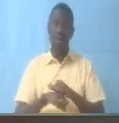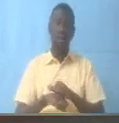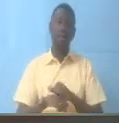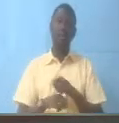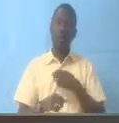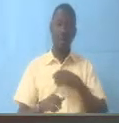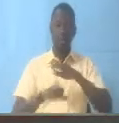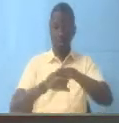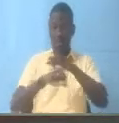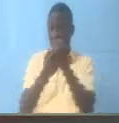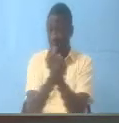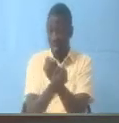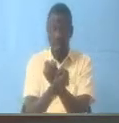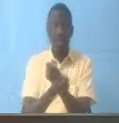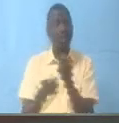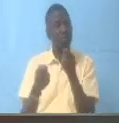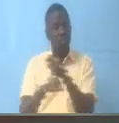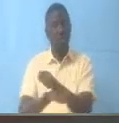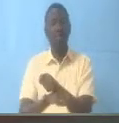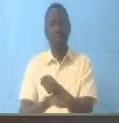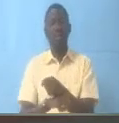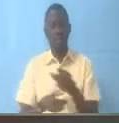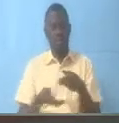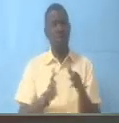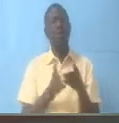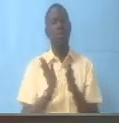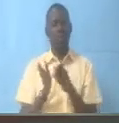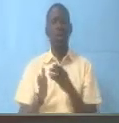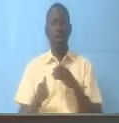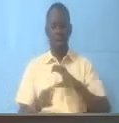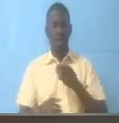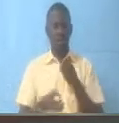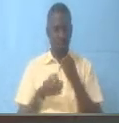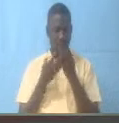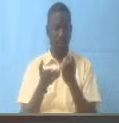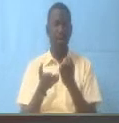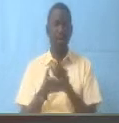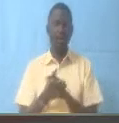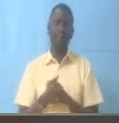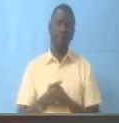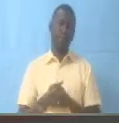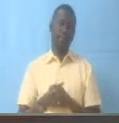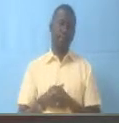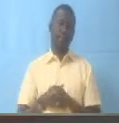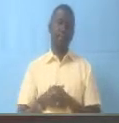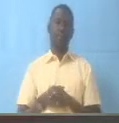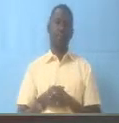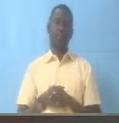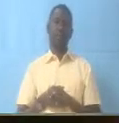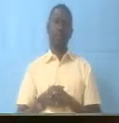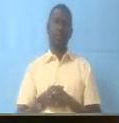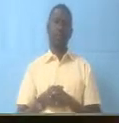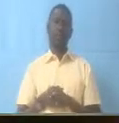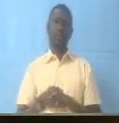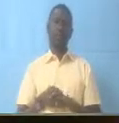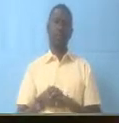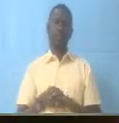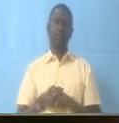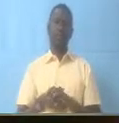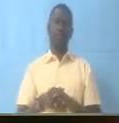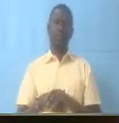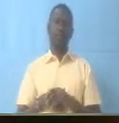unlawfully, and that kind of thing. Loolu nag comme que ay ñaar fukki at ak dara jamono ji ay at yu yàgg la jamono